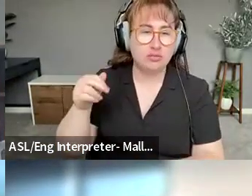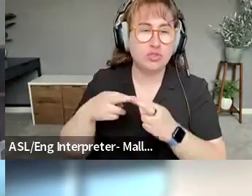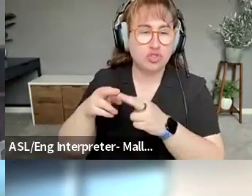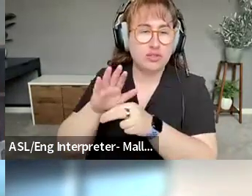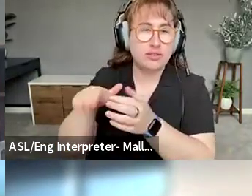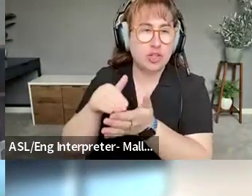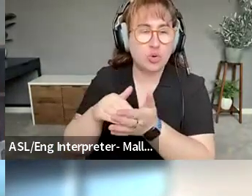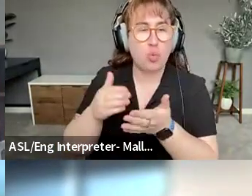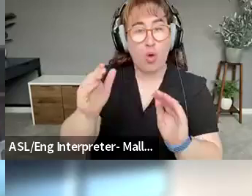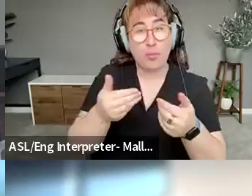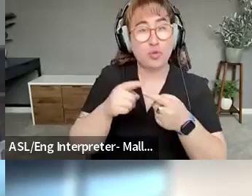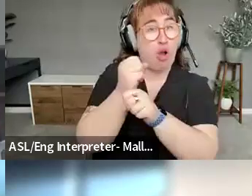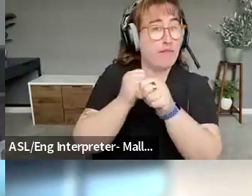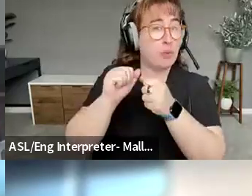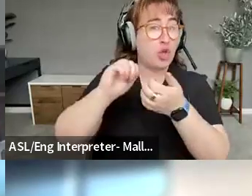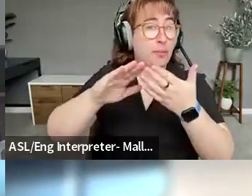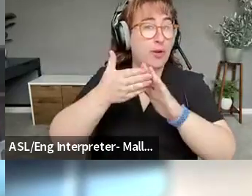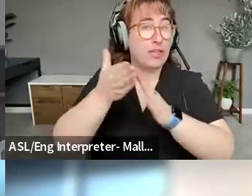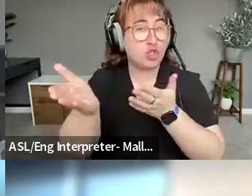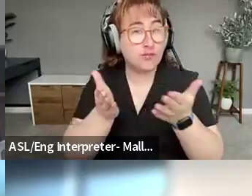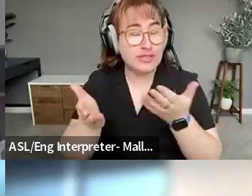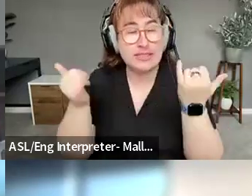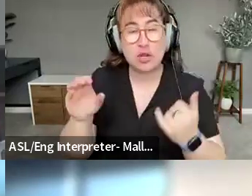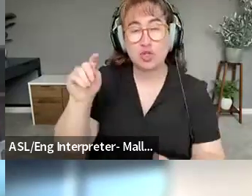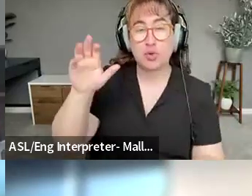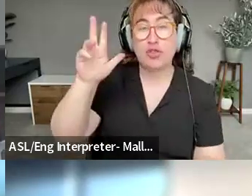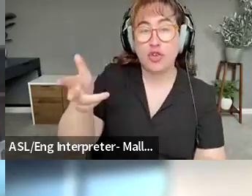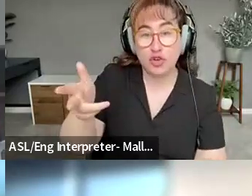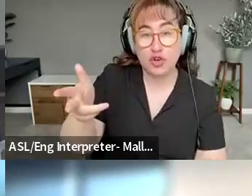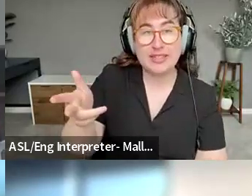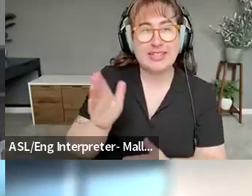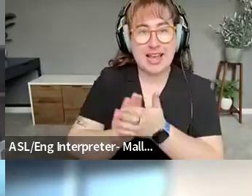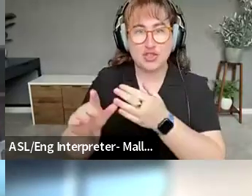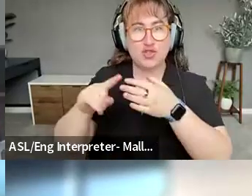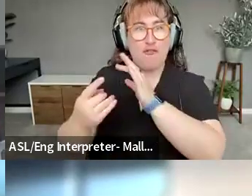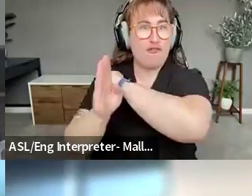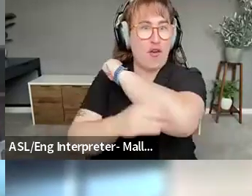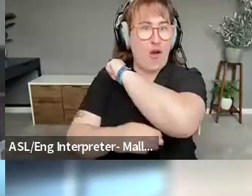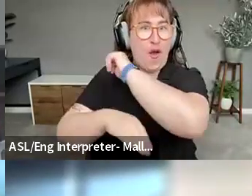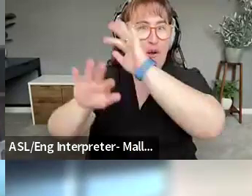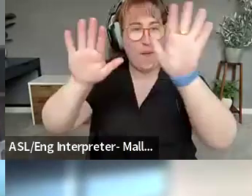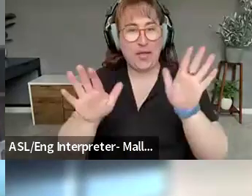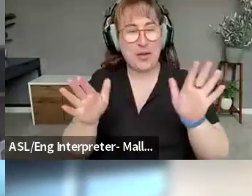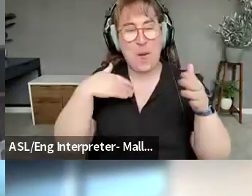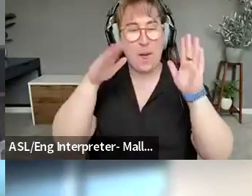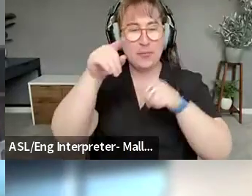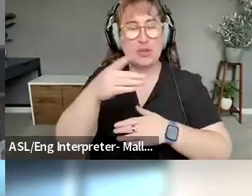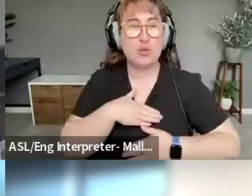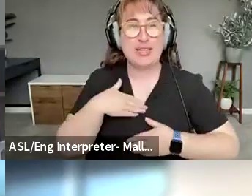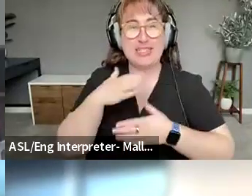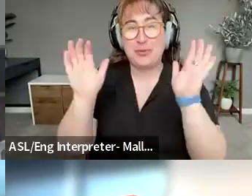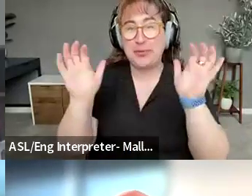with Community Services. It's October 3rd. Nice fall weather's coming in. Hope you guys have been enjoying some of that